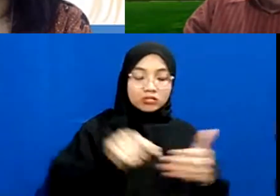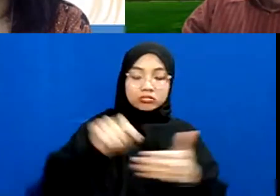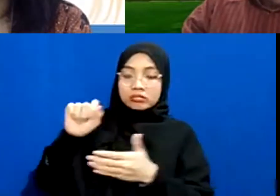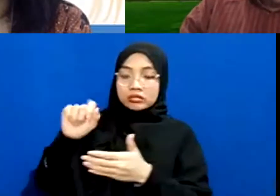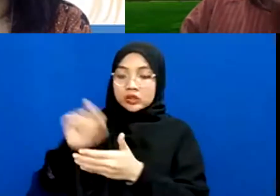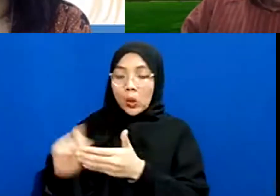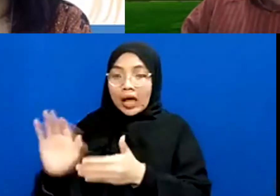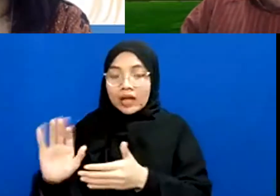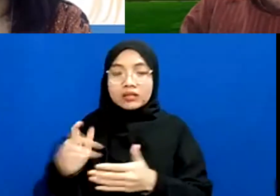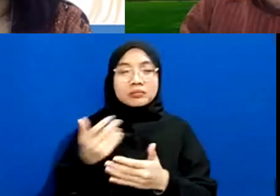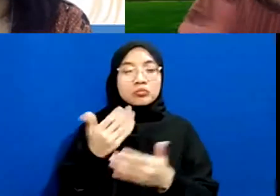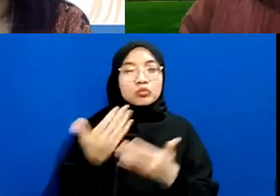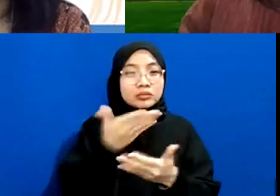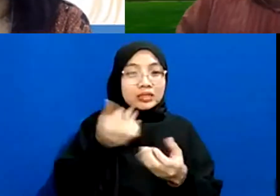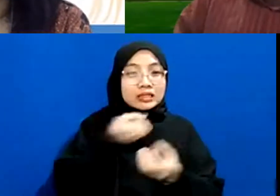be